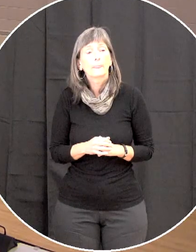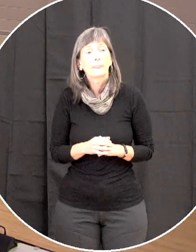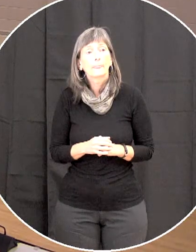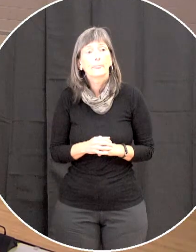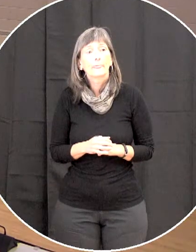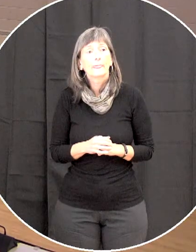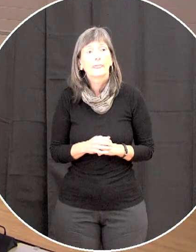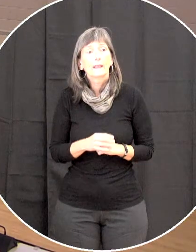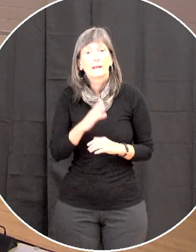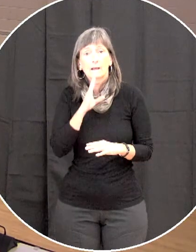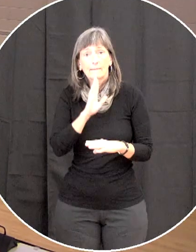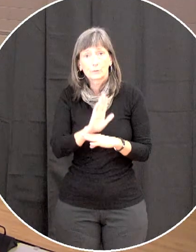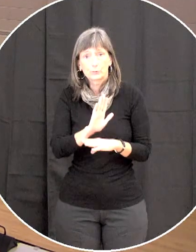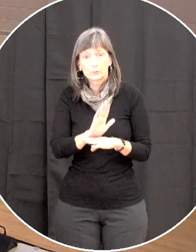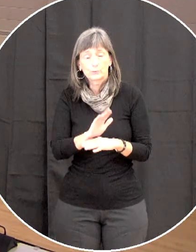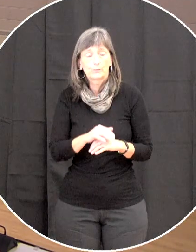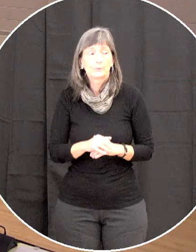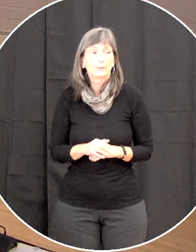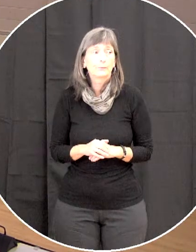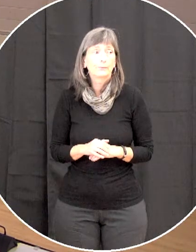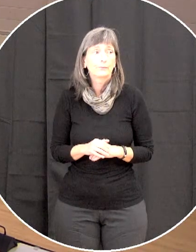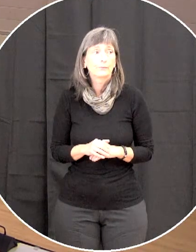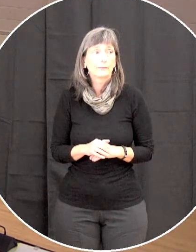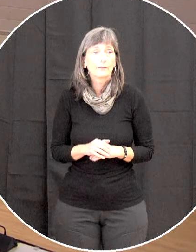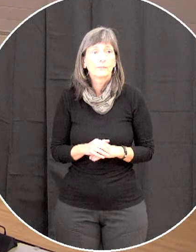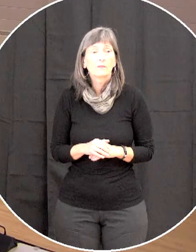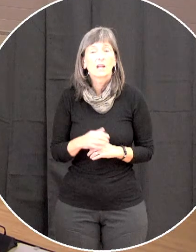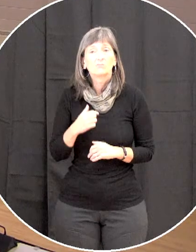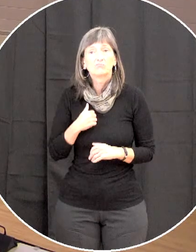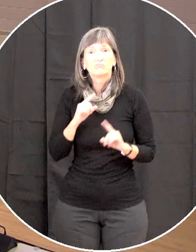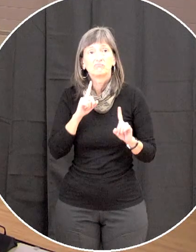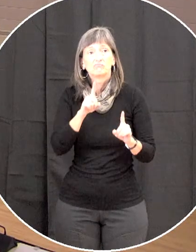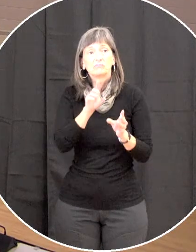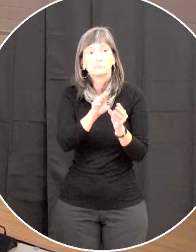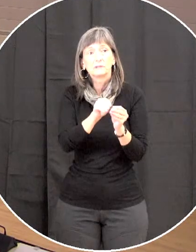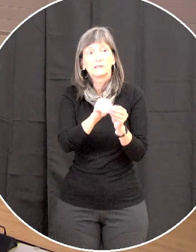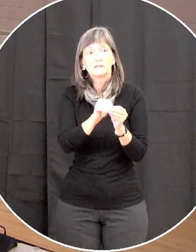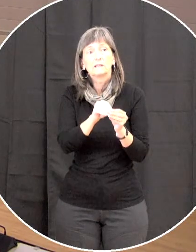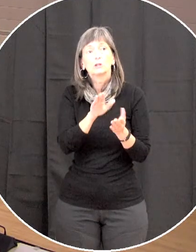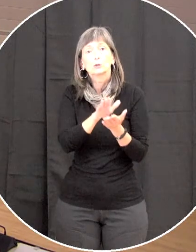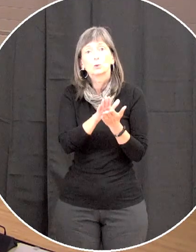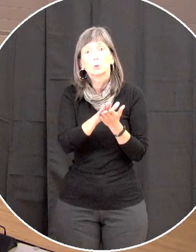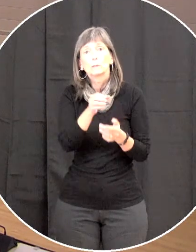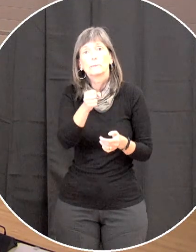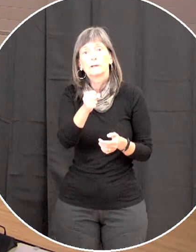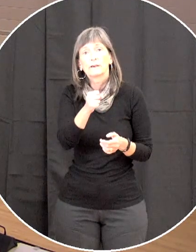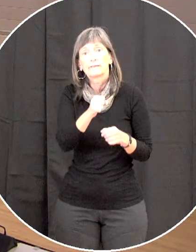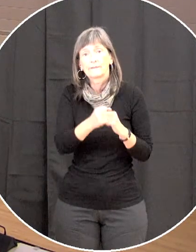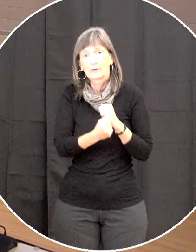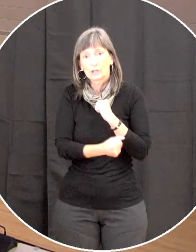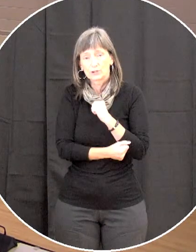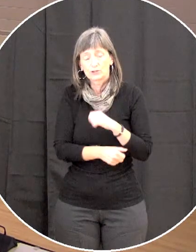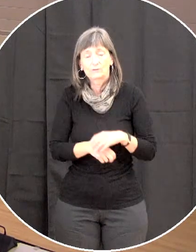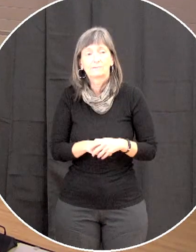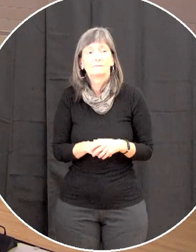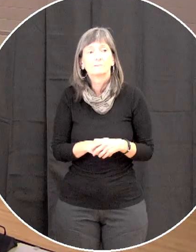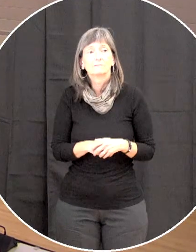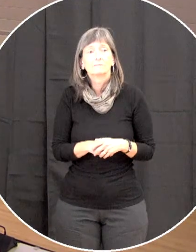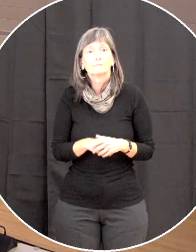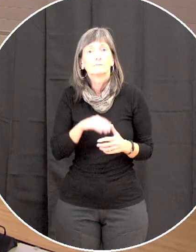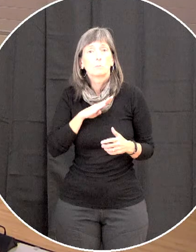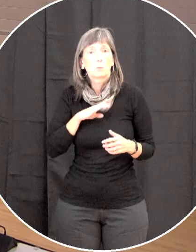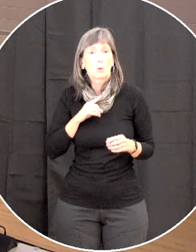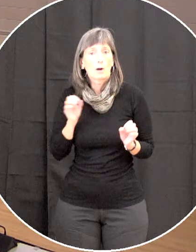Good afternoon, everybody. I attended a meeting of the School Milk Foundation on February 17th at the board